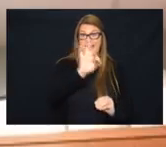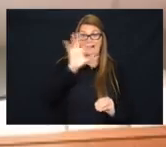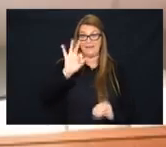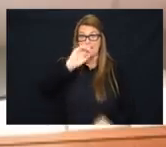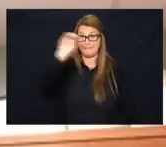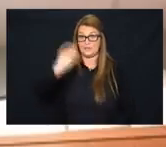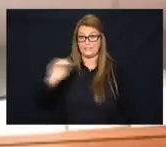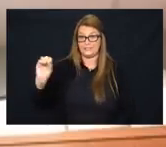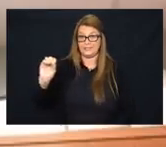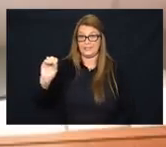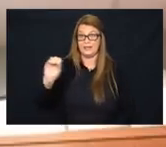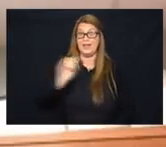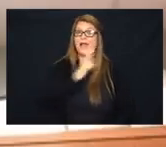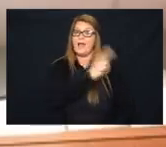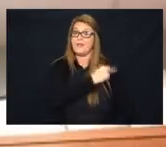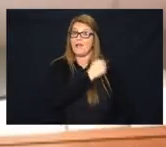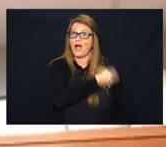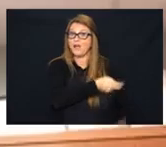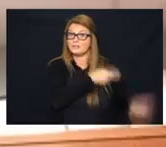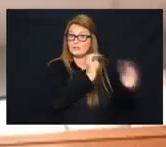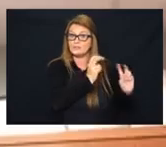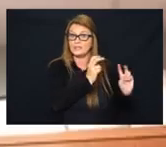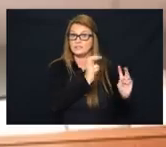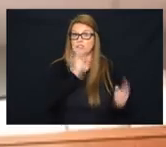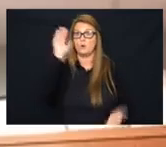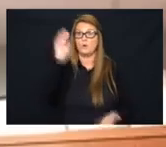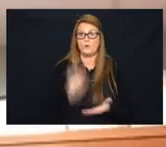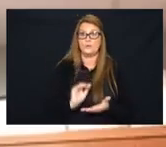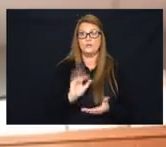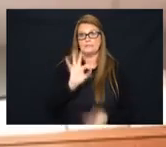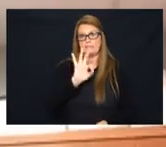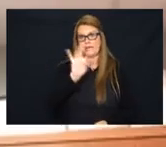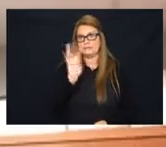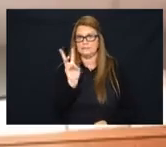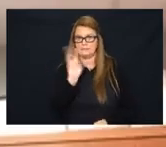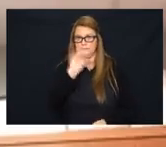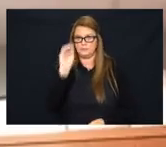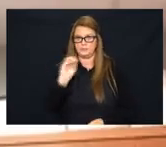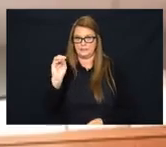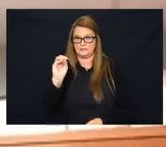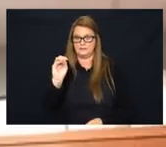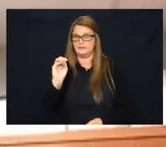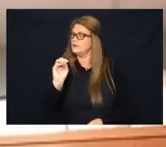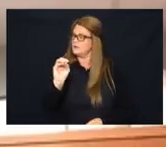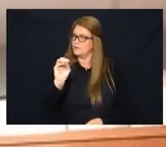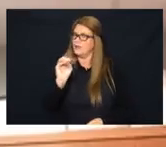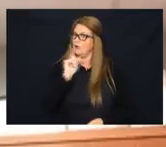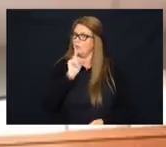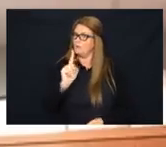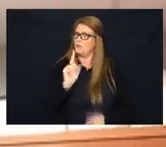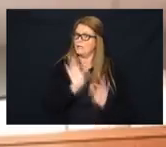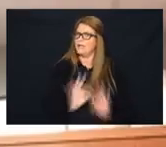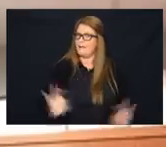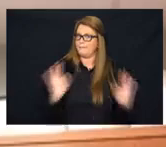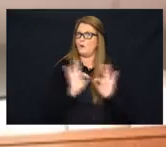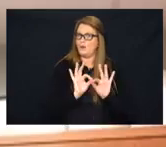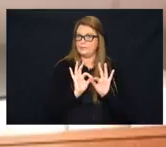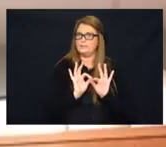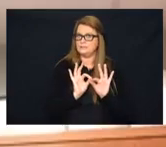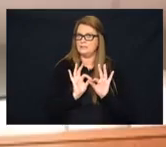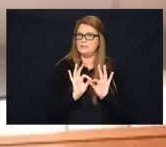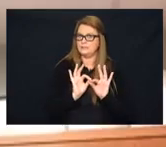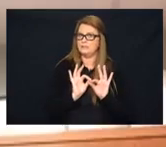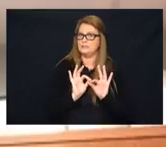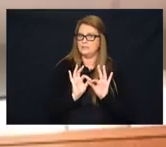99% and our hospitalization rate by 96%. So it's really, really important, as the governor and Dr.